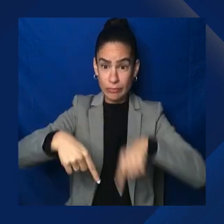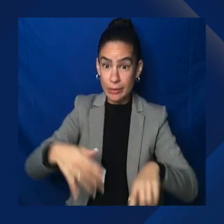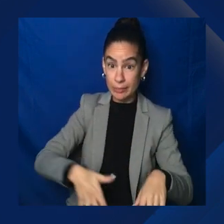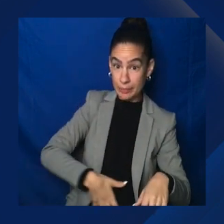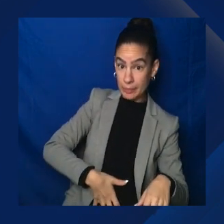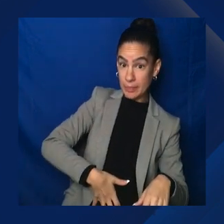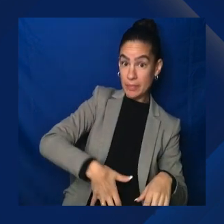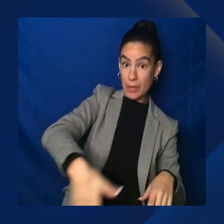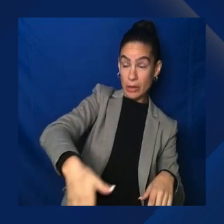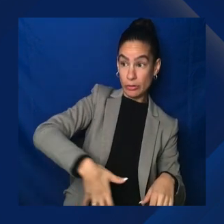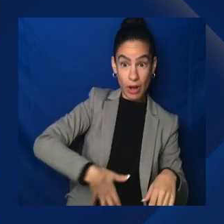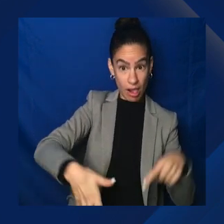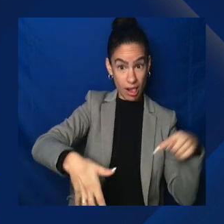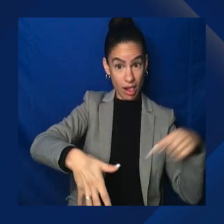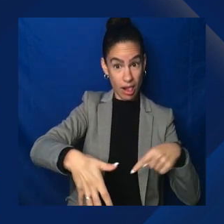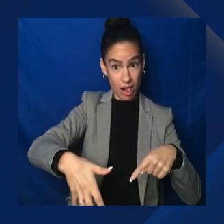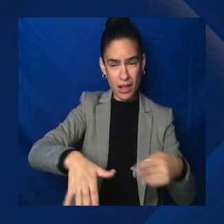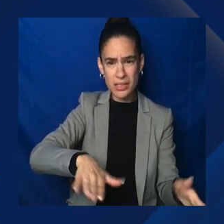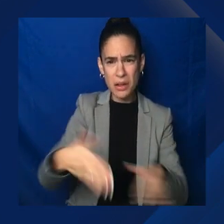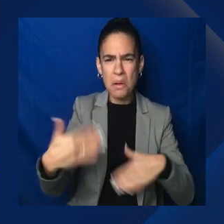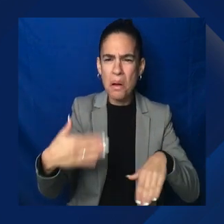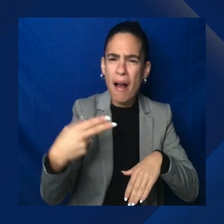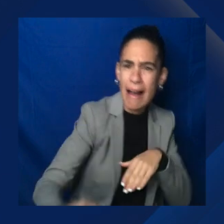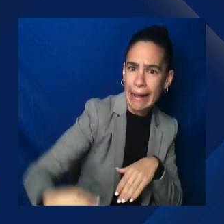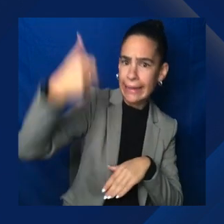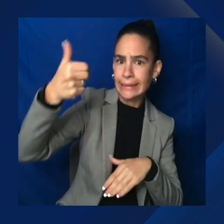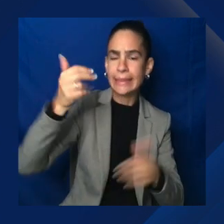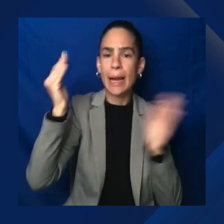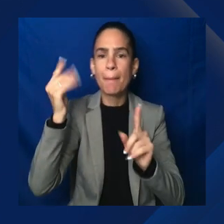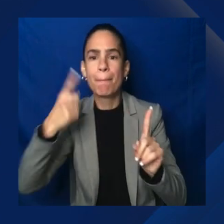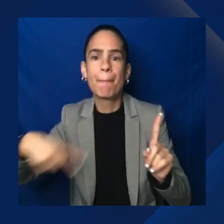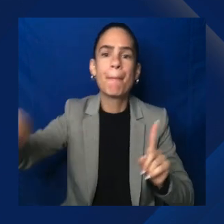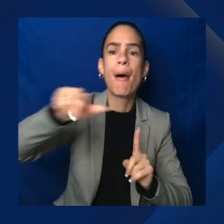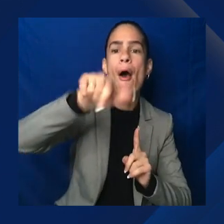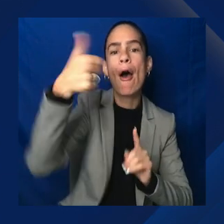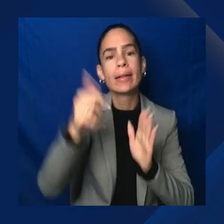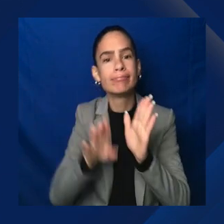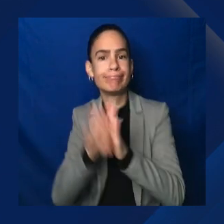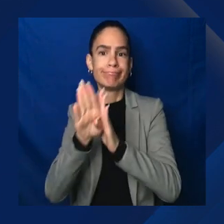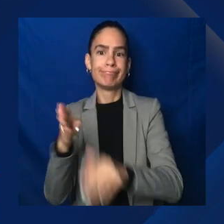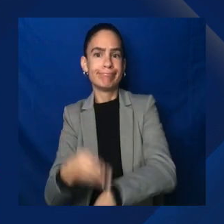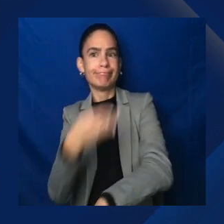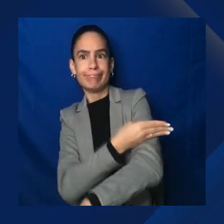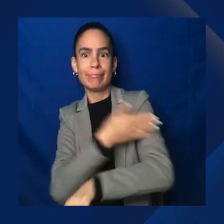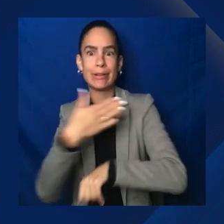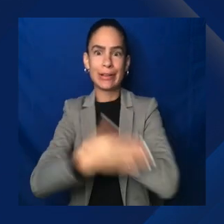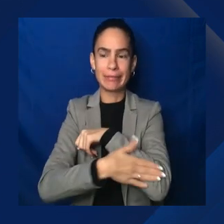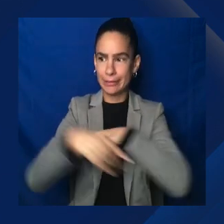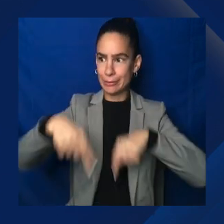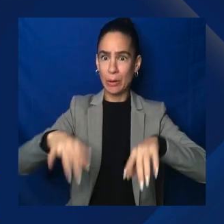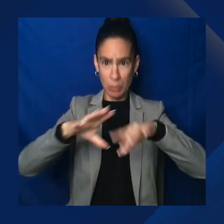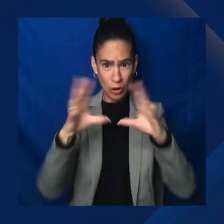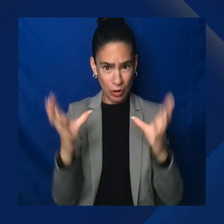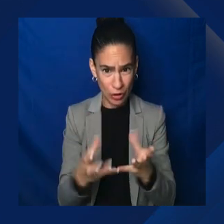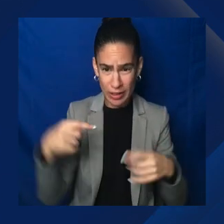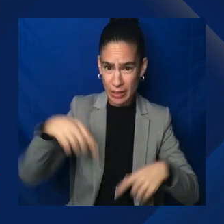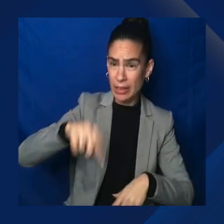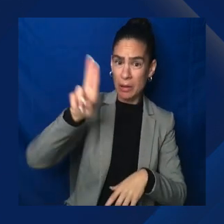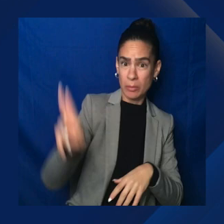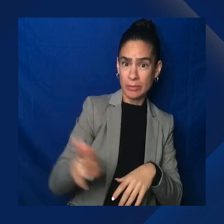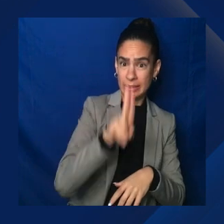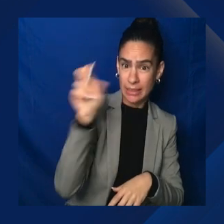other developed nations in the world. In the U.S., more than half of pregnancy-related